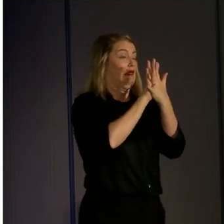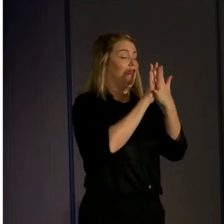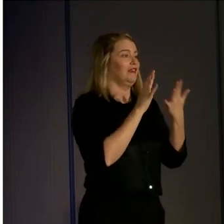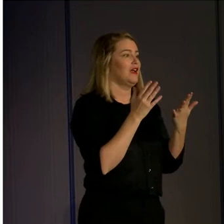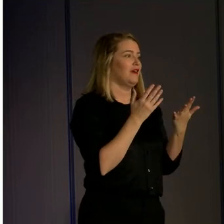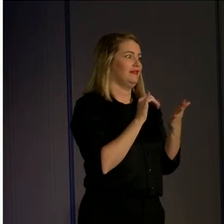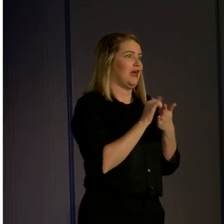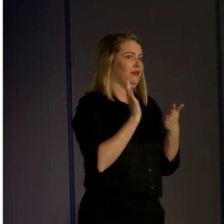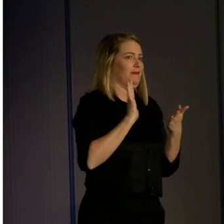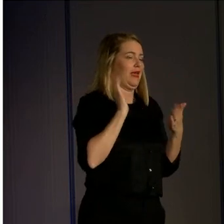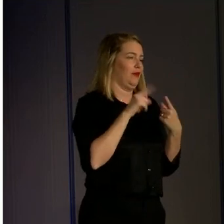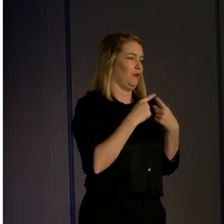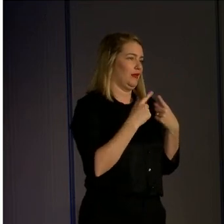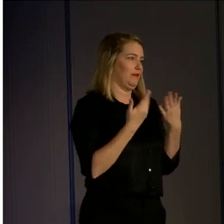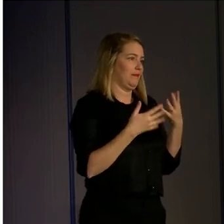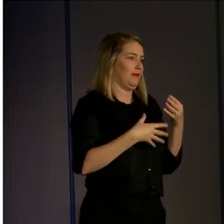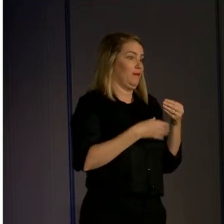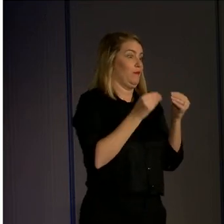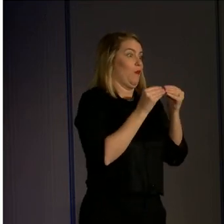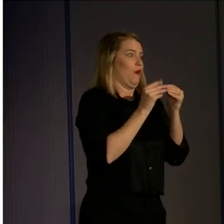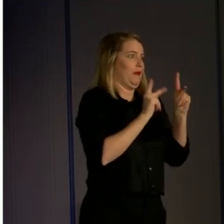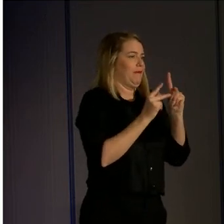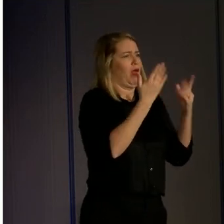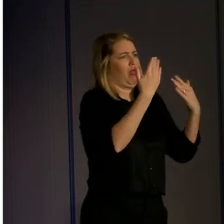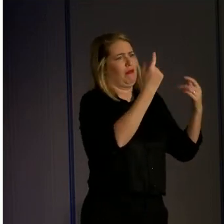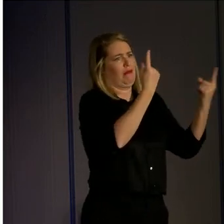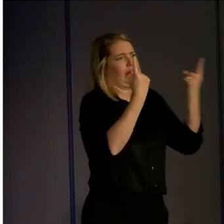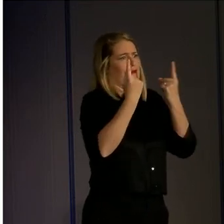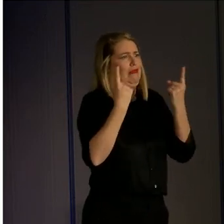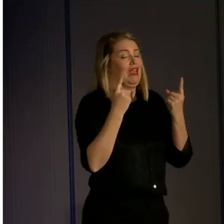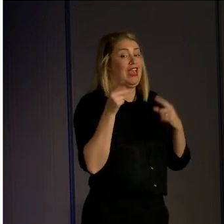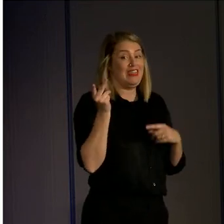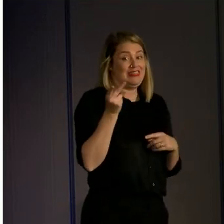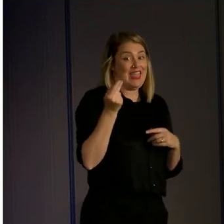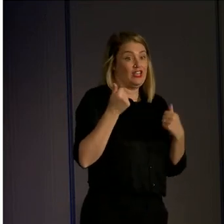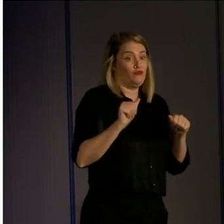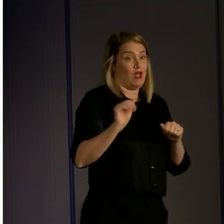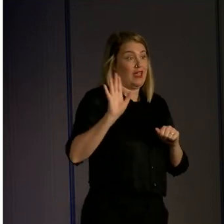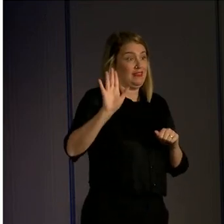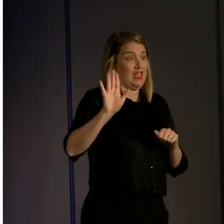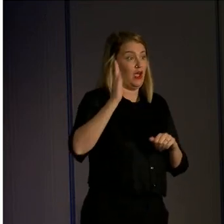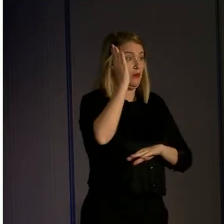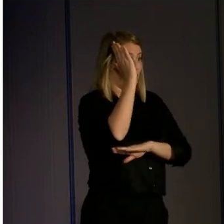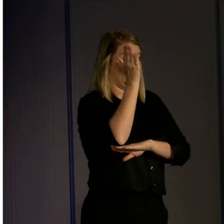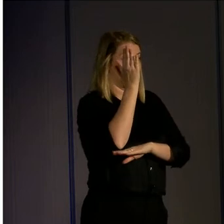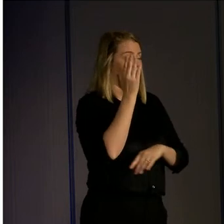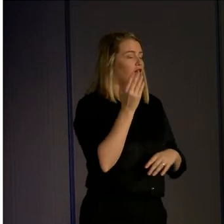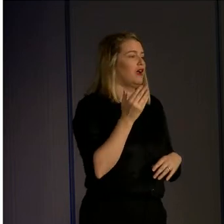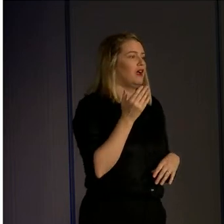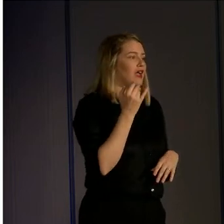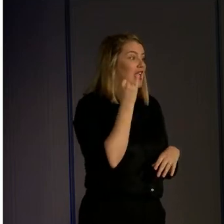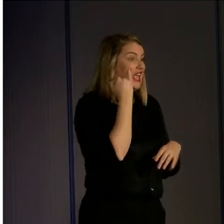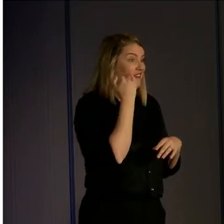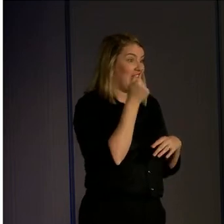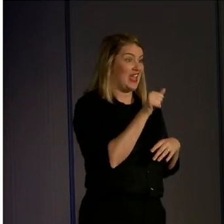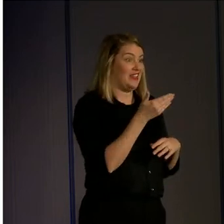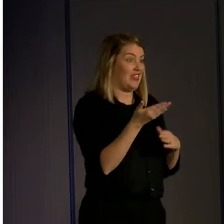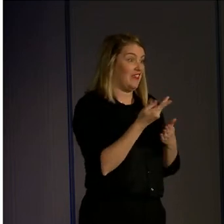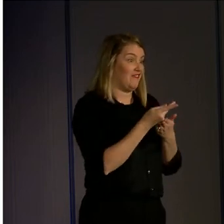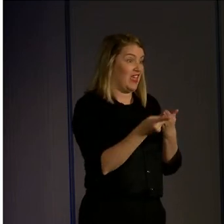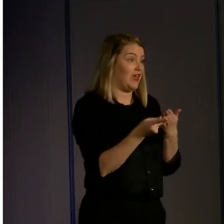people into rooms. And they tried doing their presentation, and if anything could fail, it